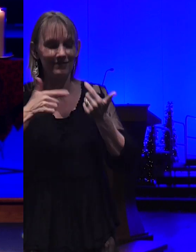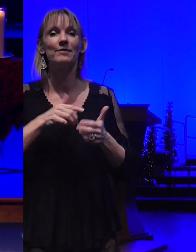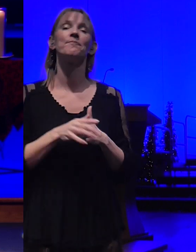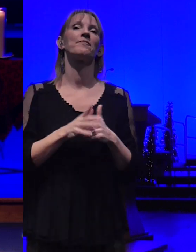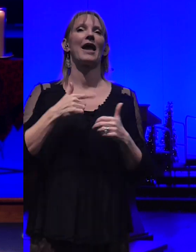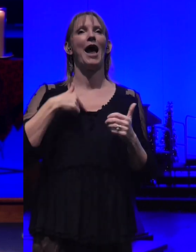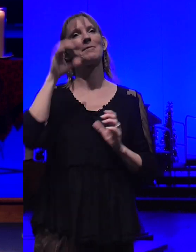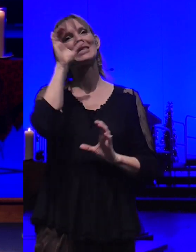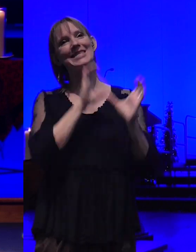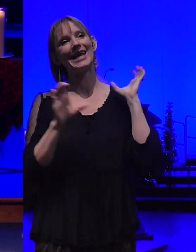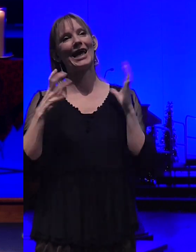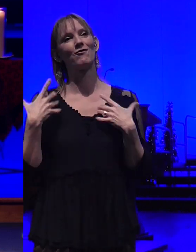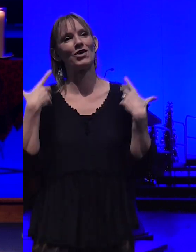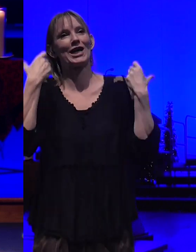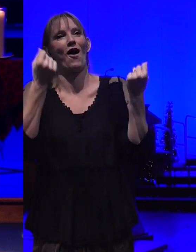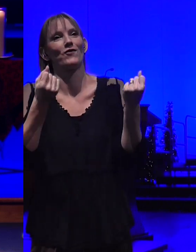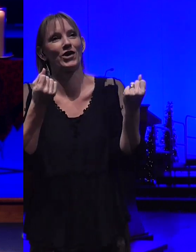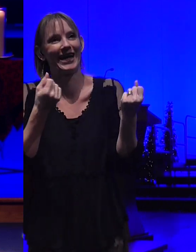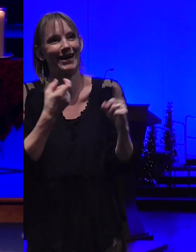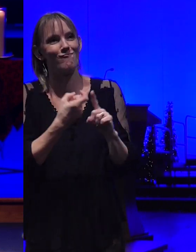I'm seeking recovery from